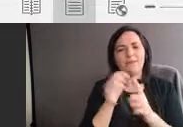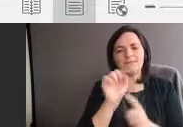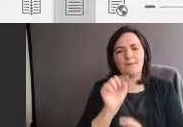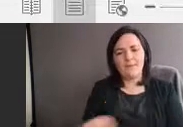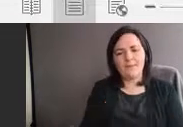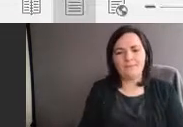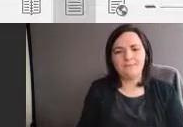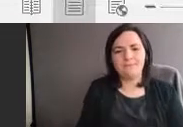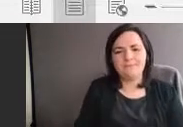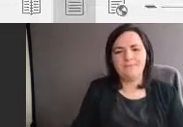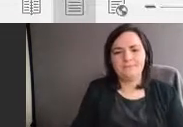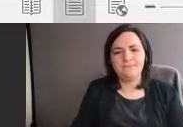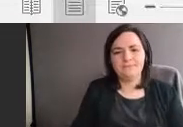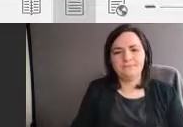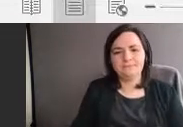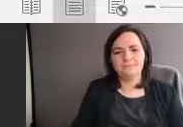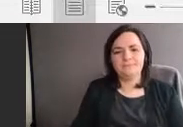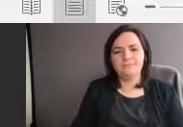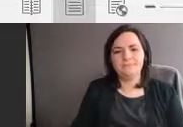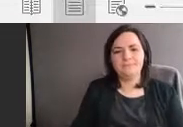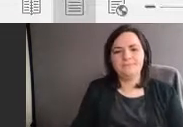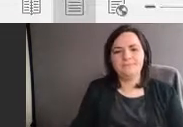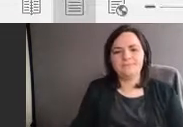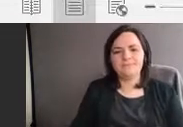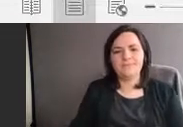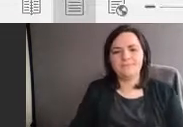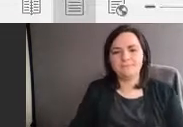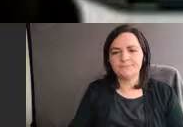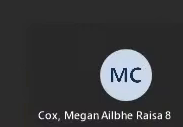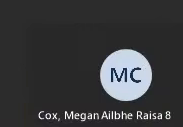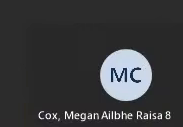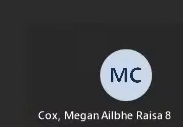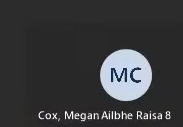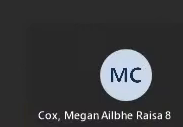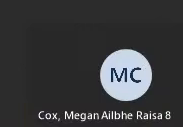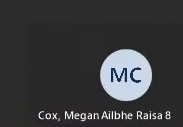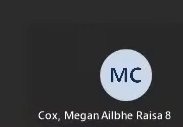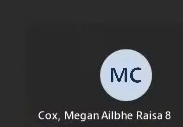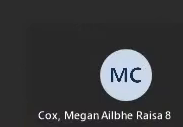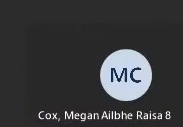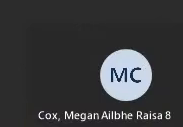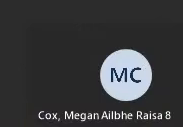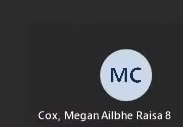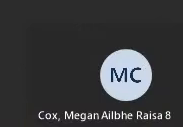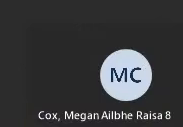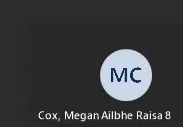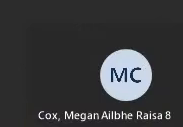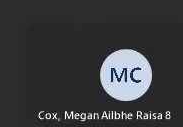Okay, I'm going to just stop sharing for a moment. I'm going to come back to the main screen.